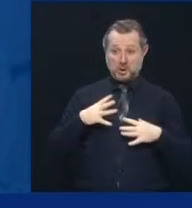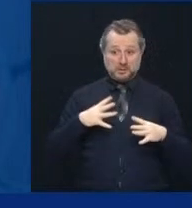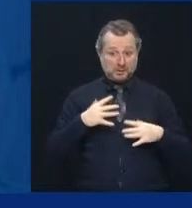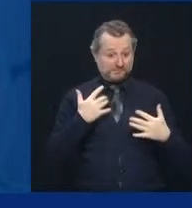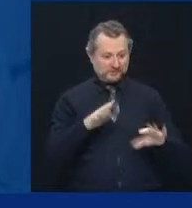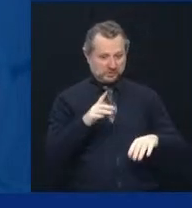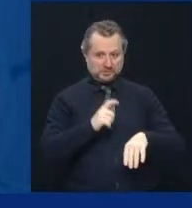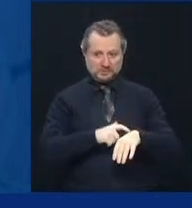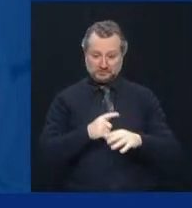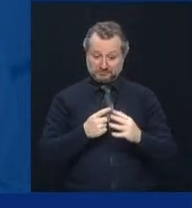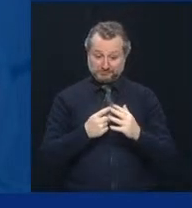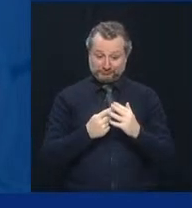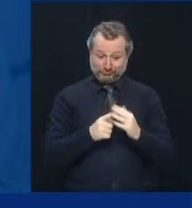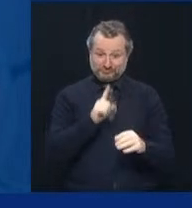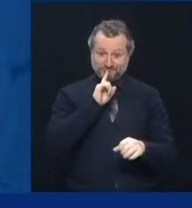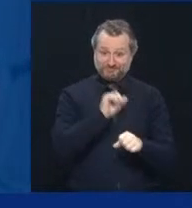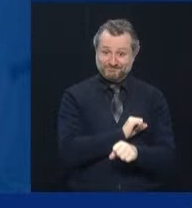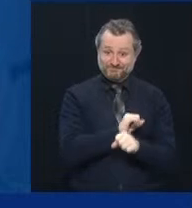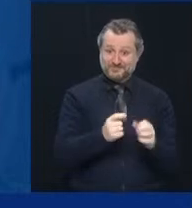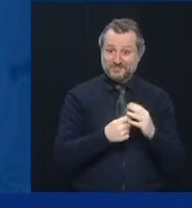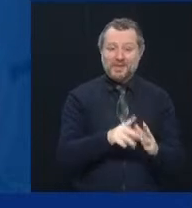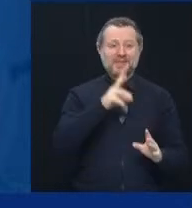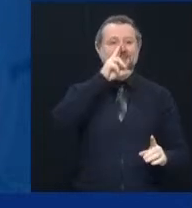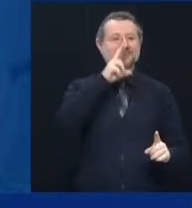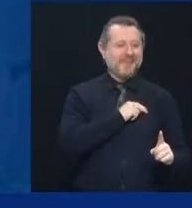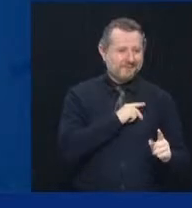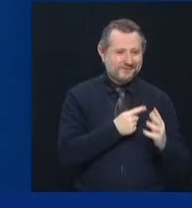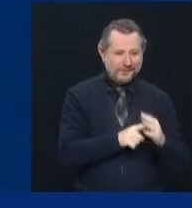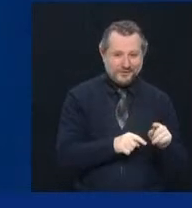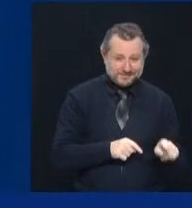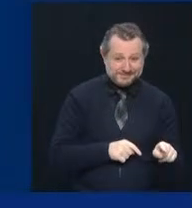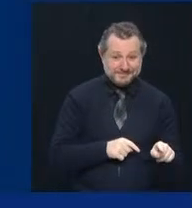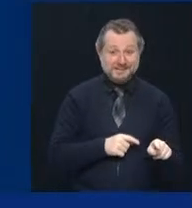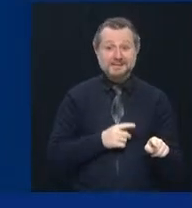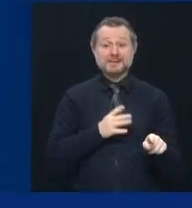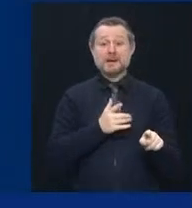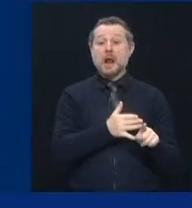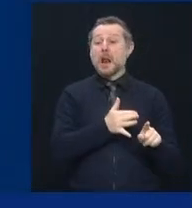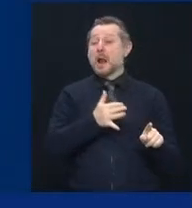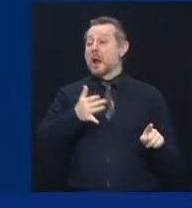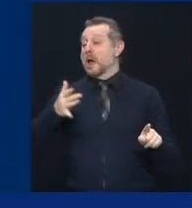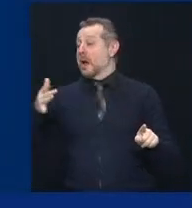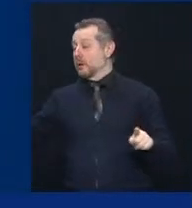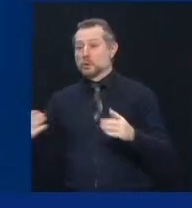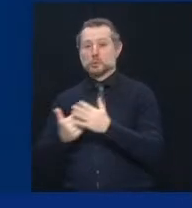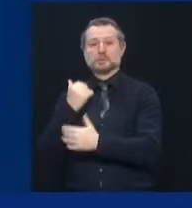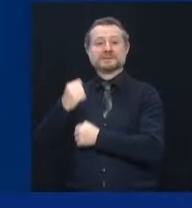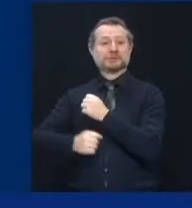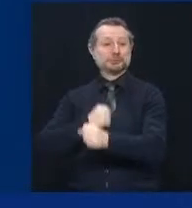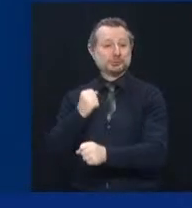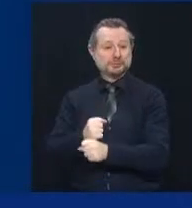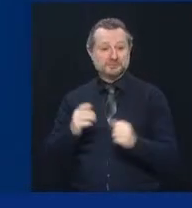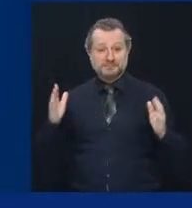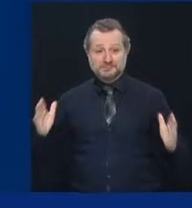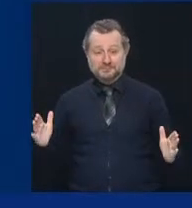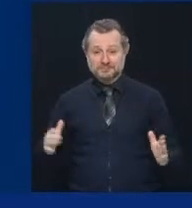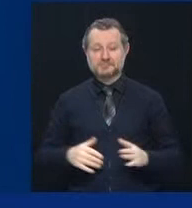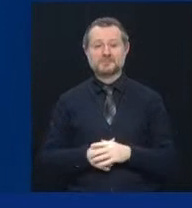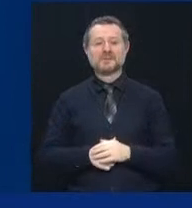at Thanksgiving, goes through really until New Year's. And we